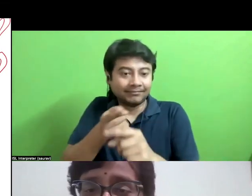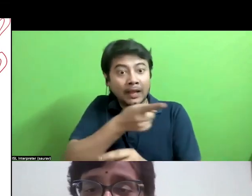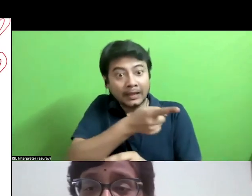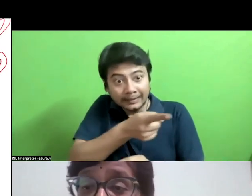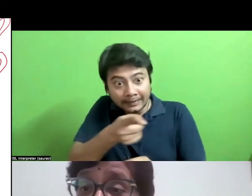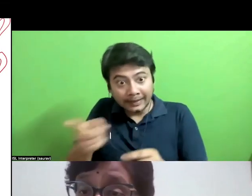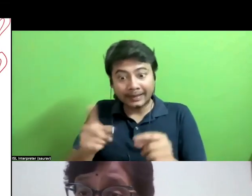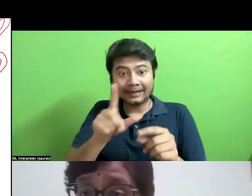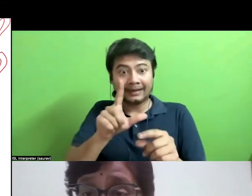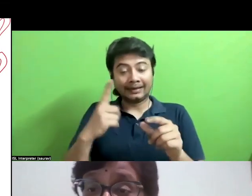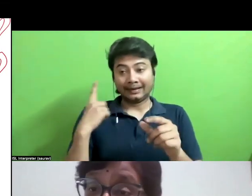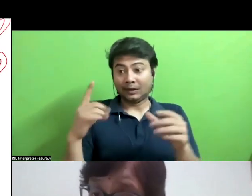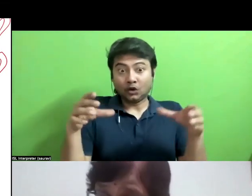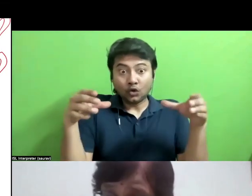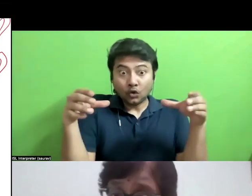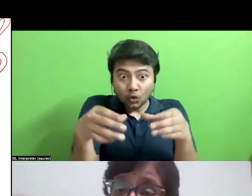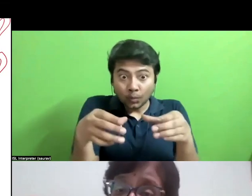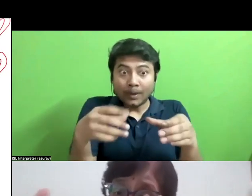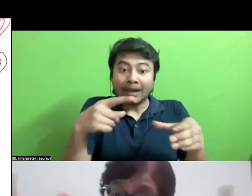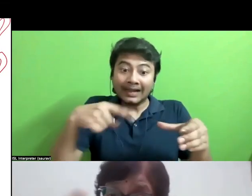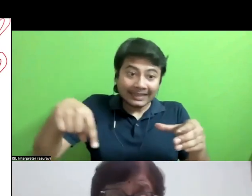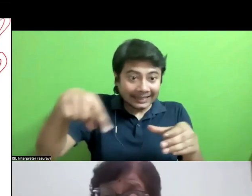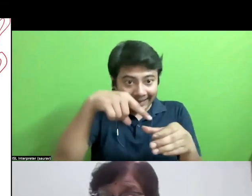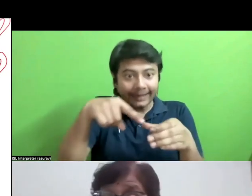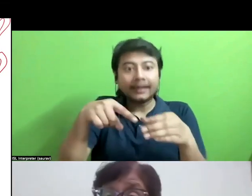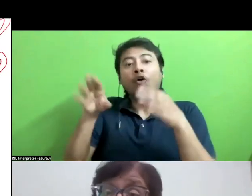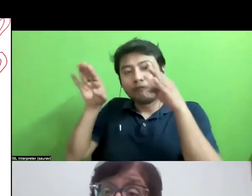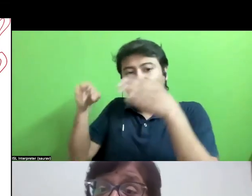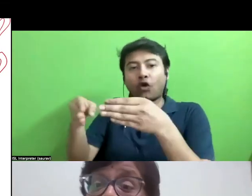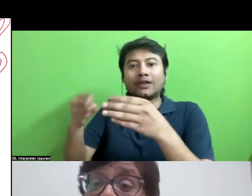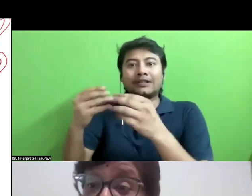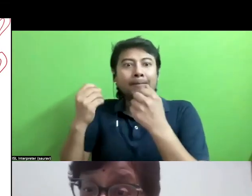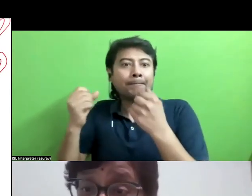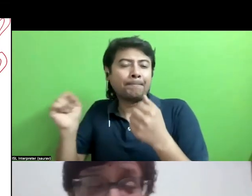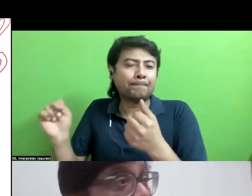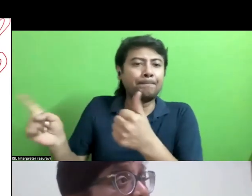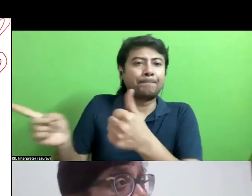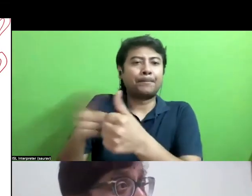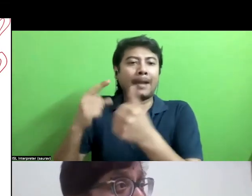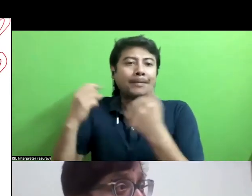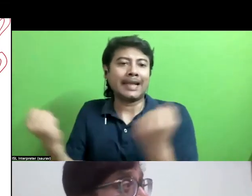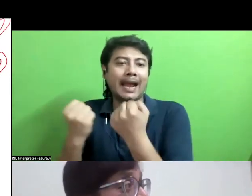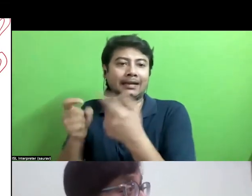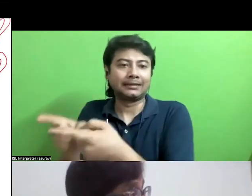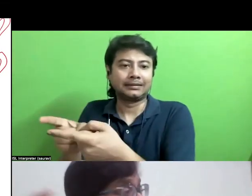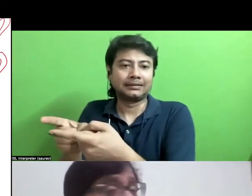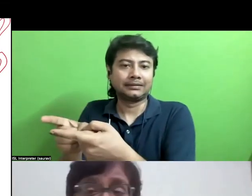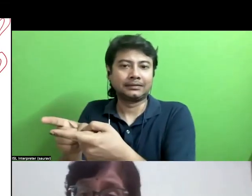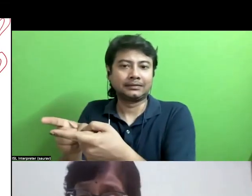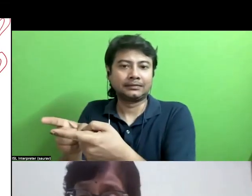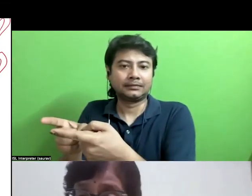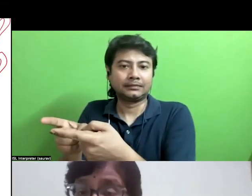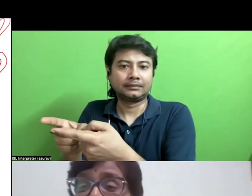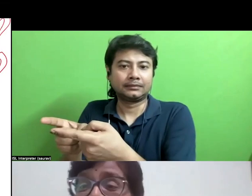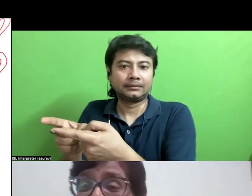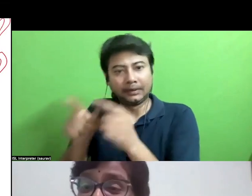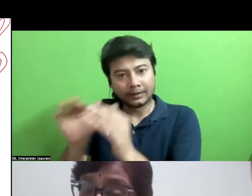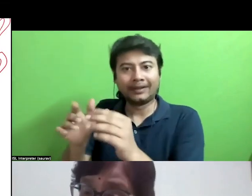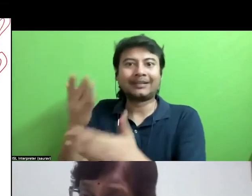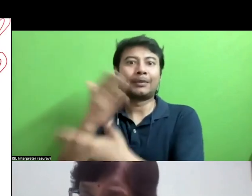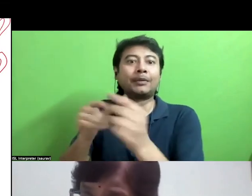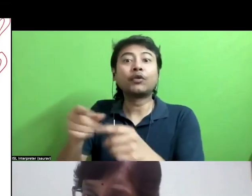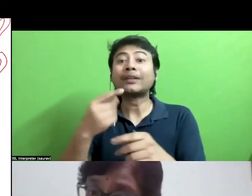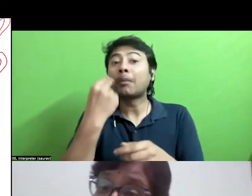Persons with disability who come to the airport. Maybe, for example, we have our purple ambassadors on this call. Maybe they can bring the purple